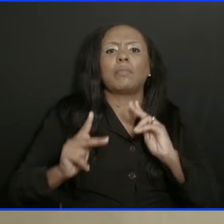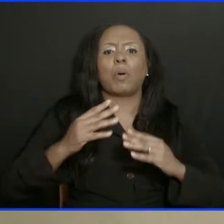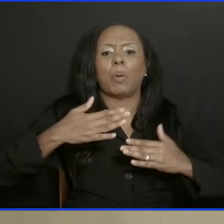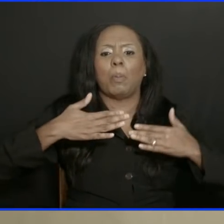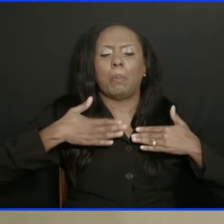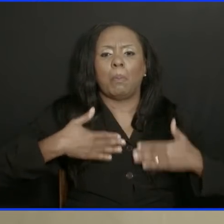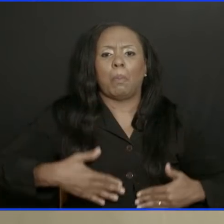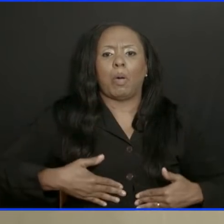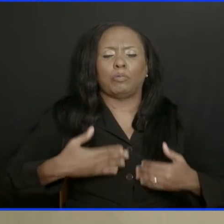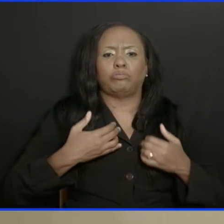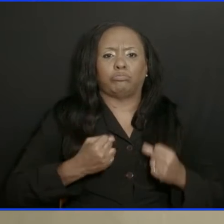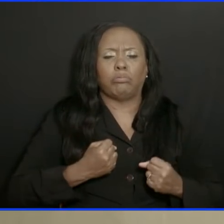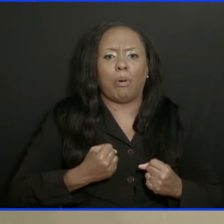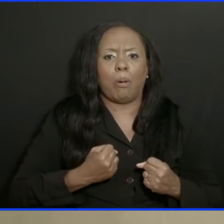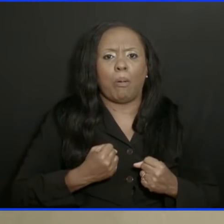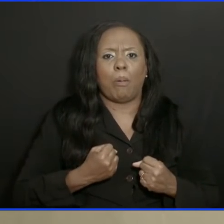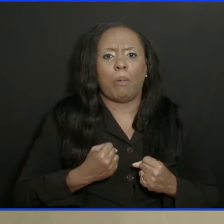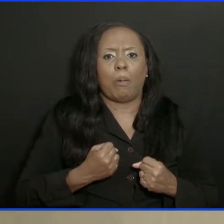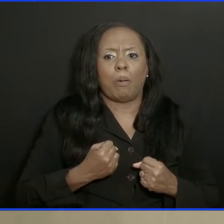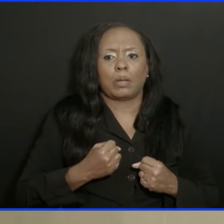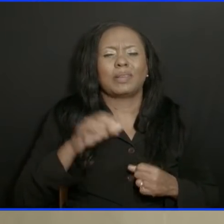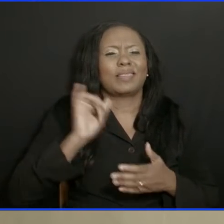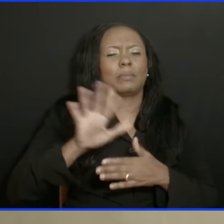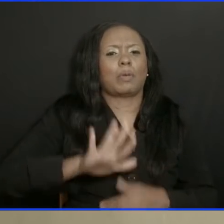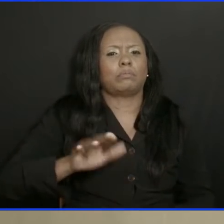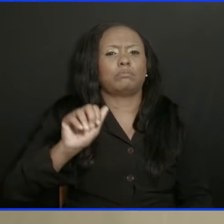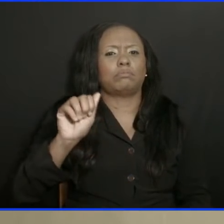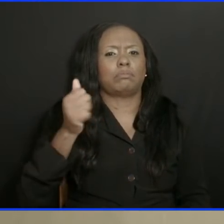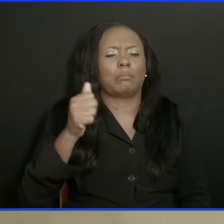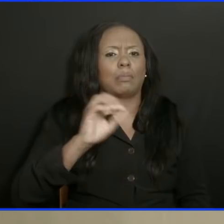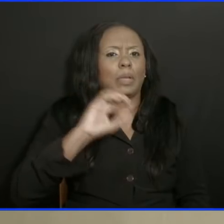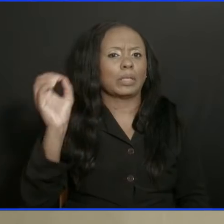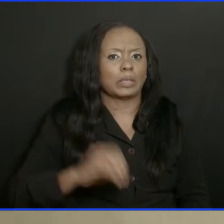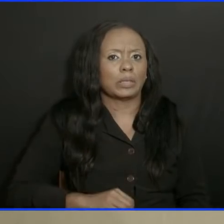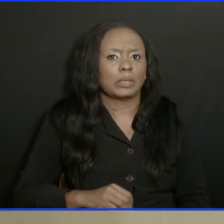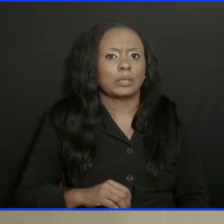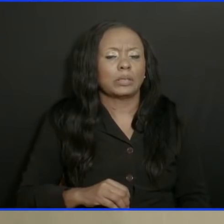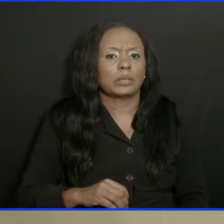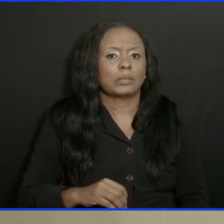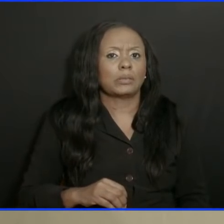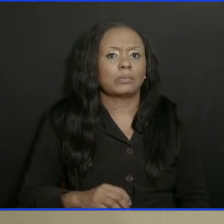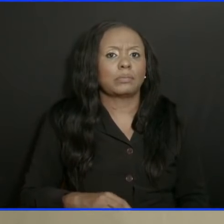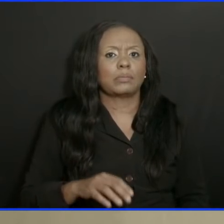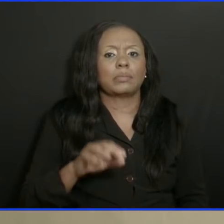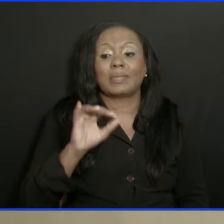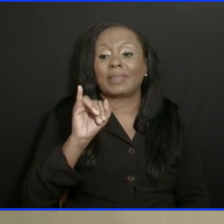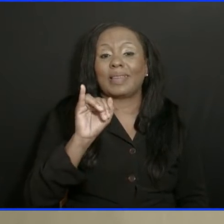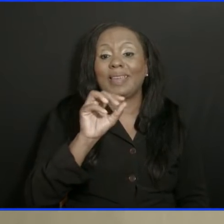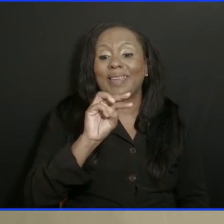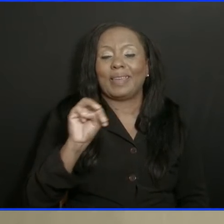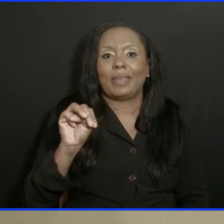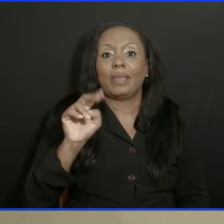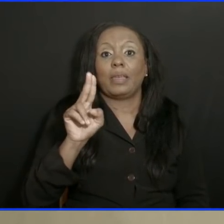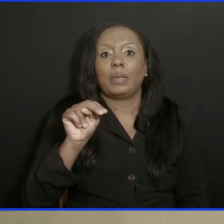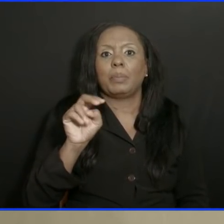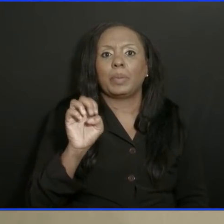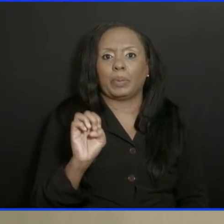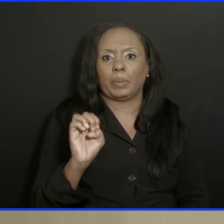works out to about 10% of the population is expected to be immune due to infection